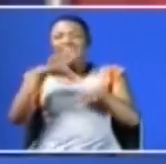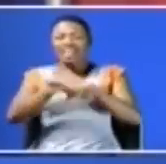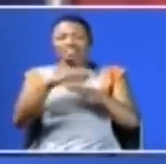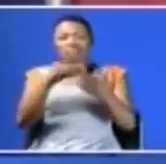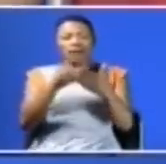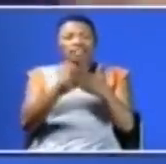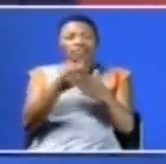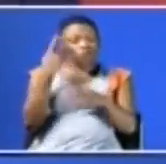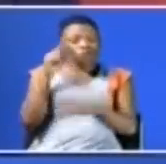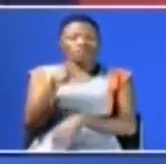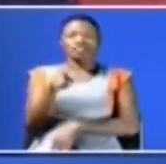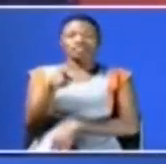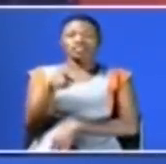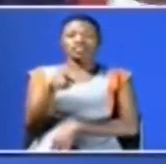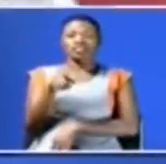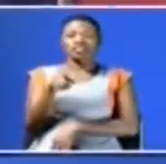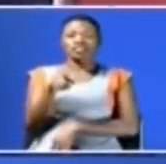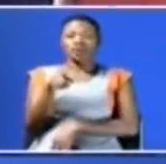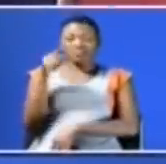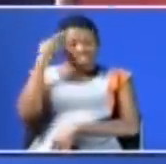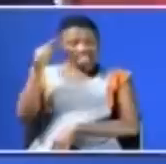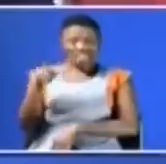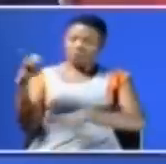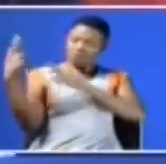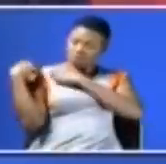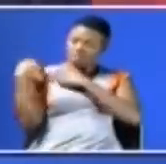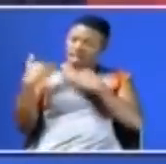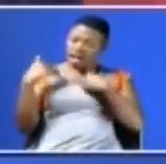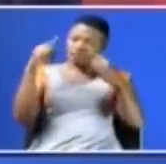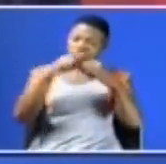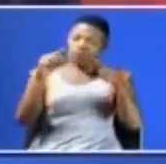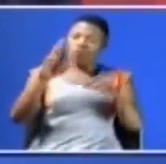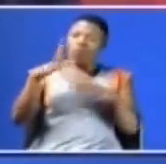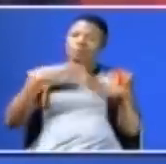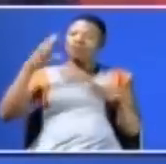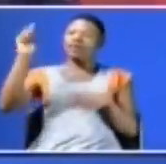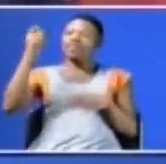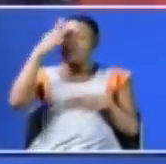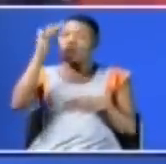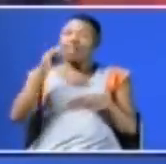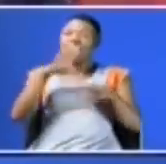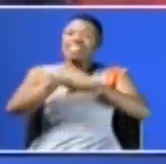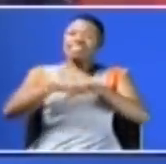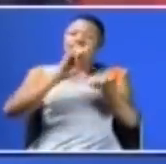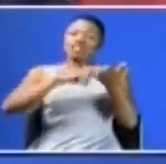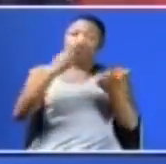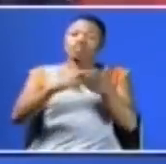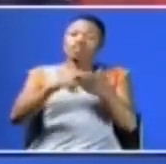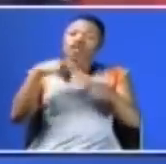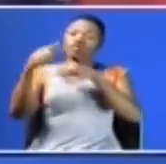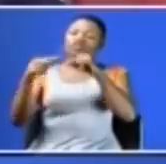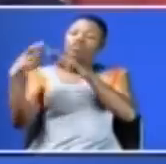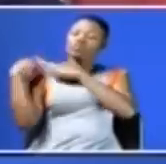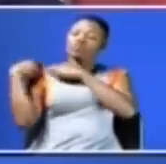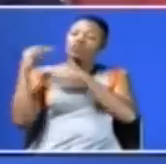for that completely. And because of that, they are accountable to the people of Kenya, because they are getting resources to carry out their mandate